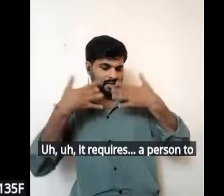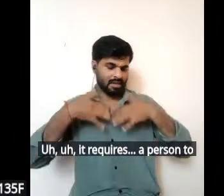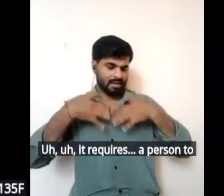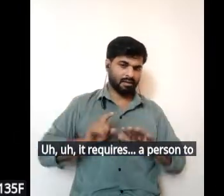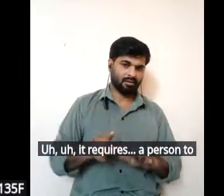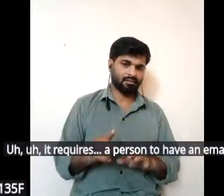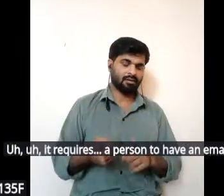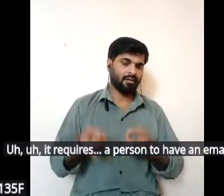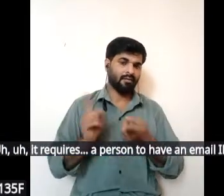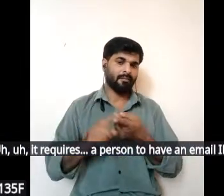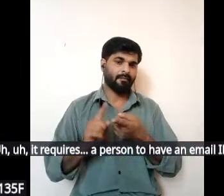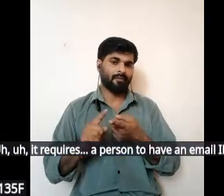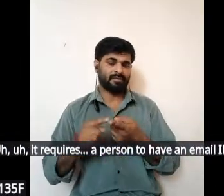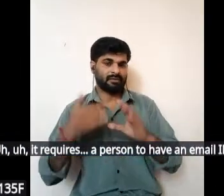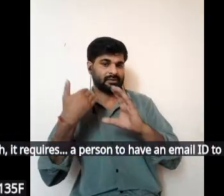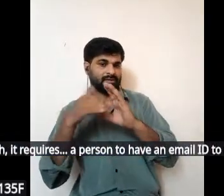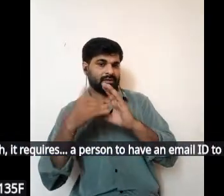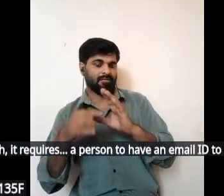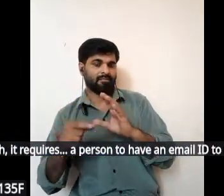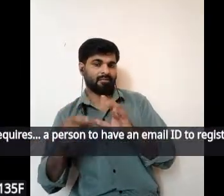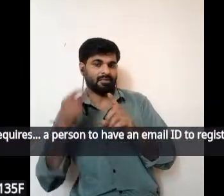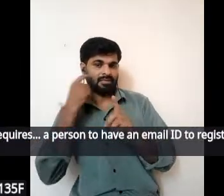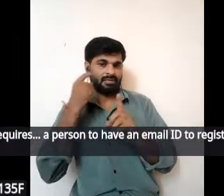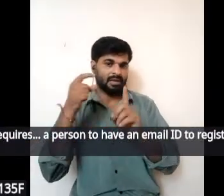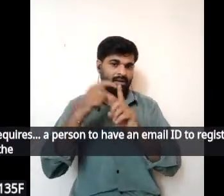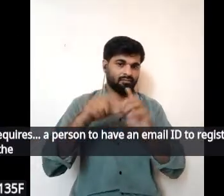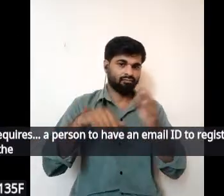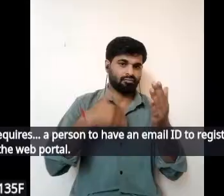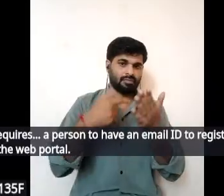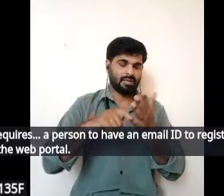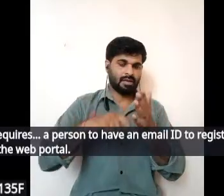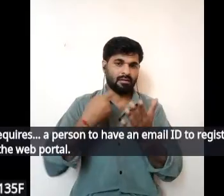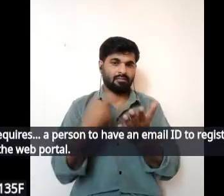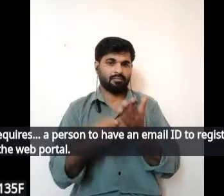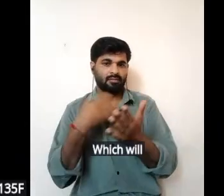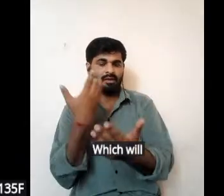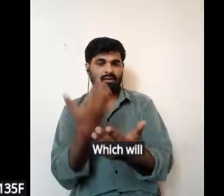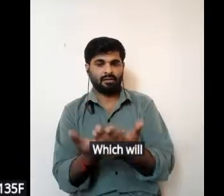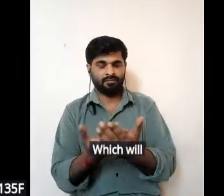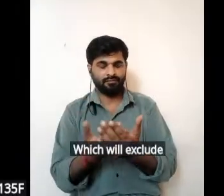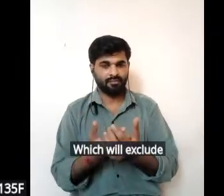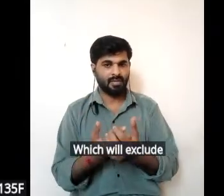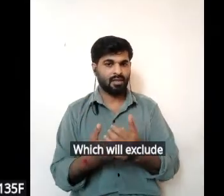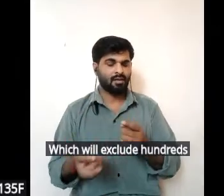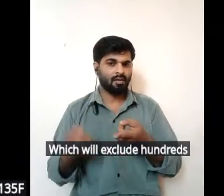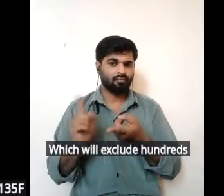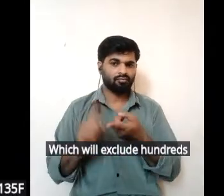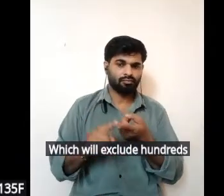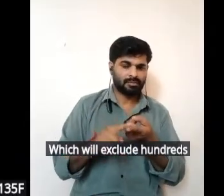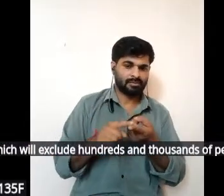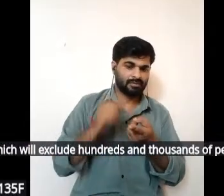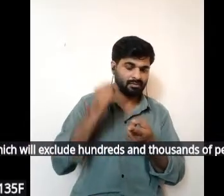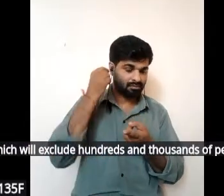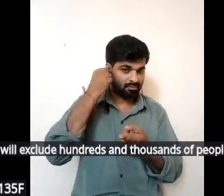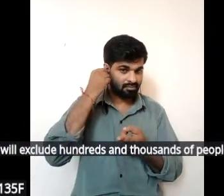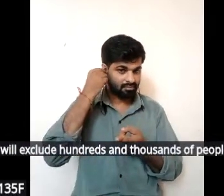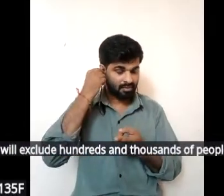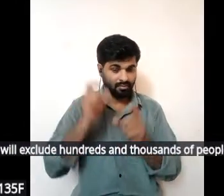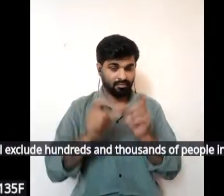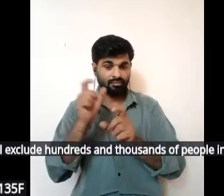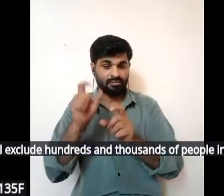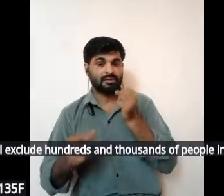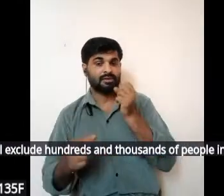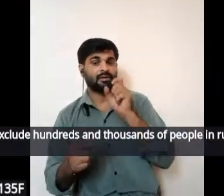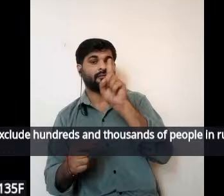email ID to register himself or herself on the web portal, which will exclude hundreds and thousands of people in rural areas, I'm